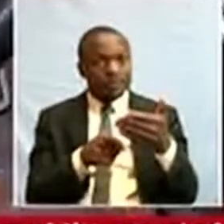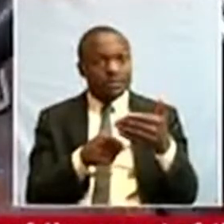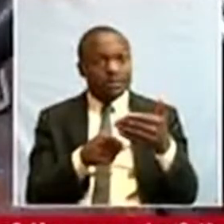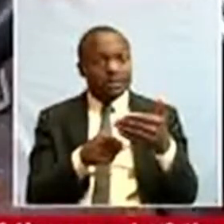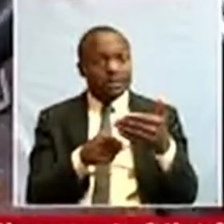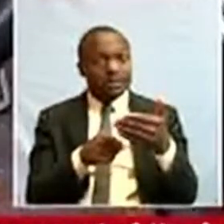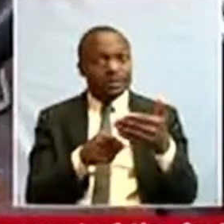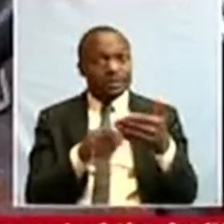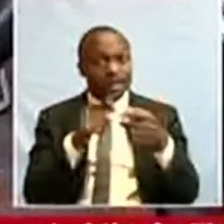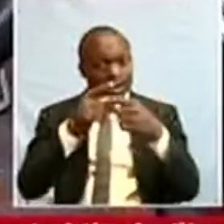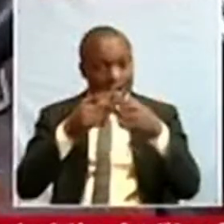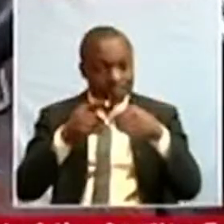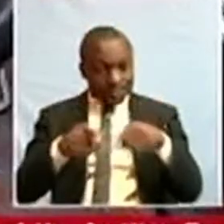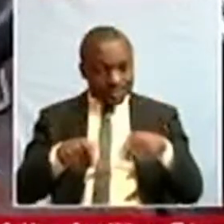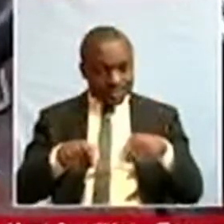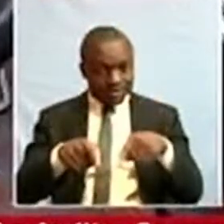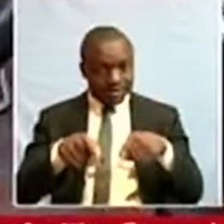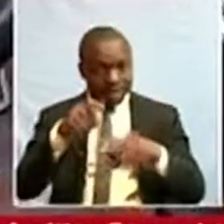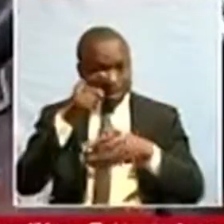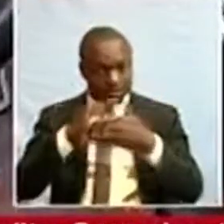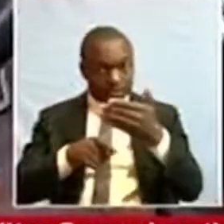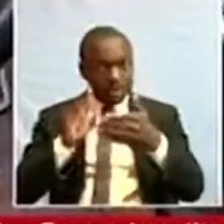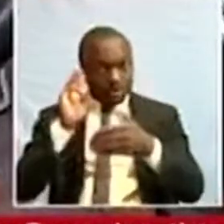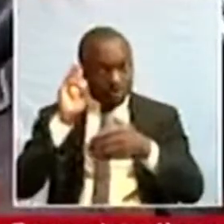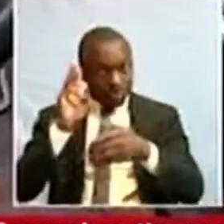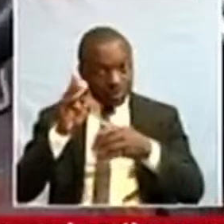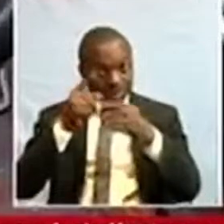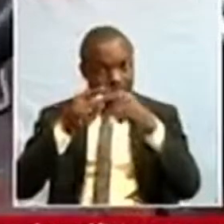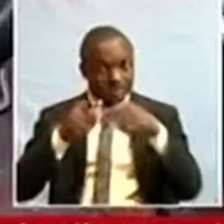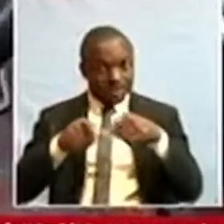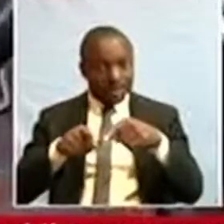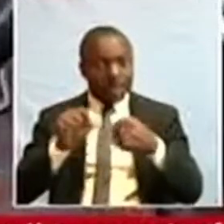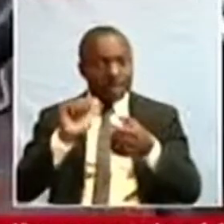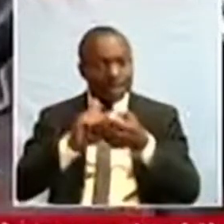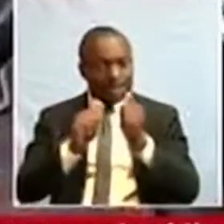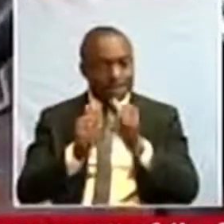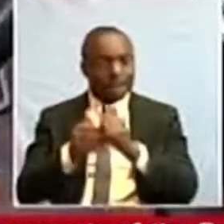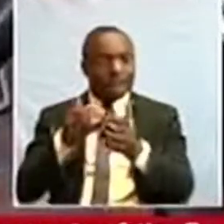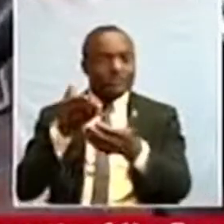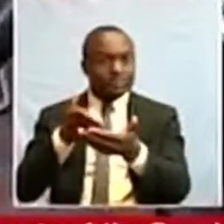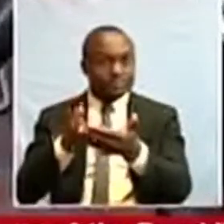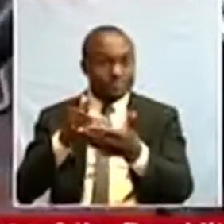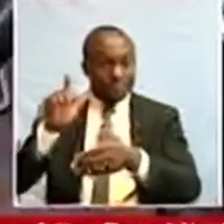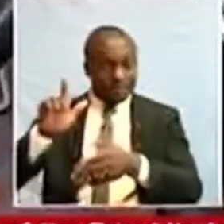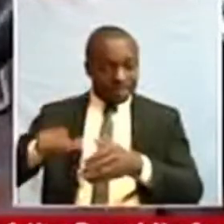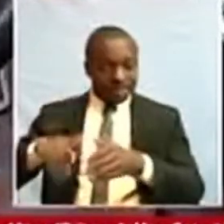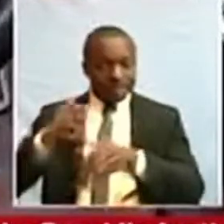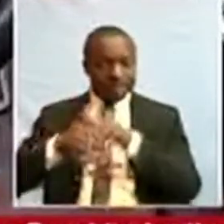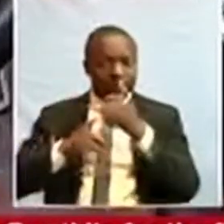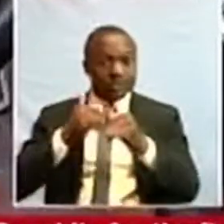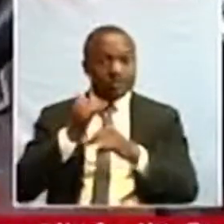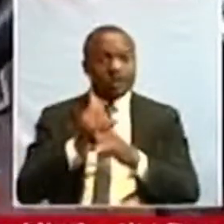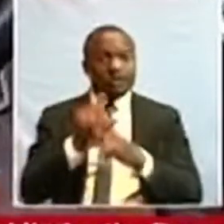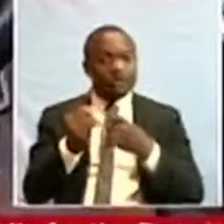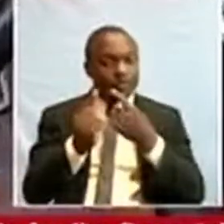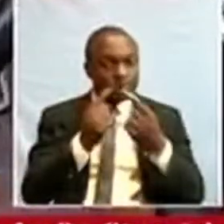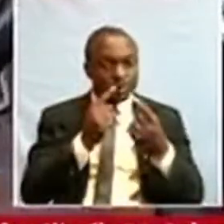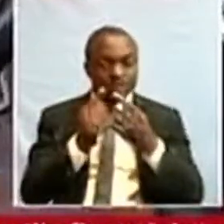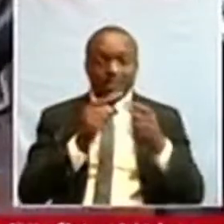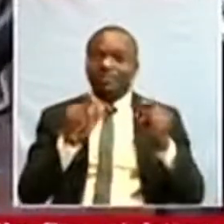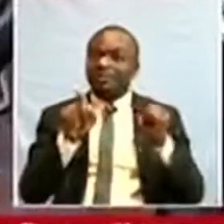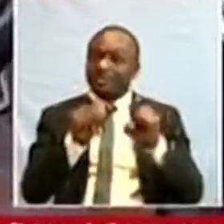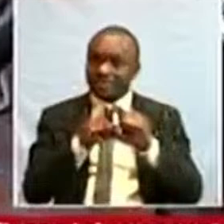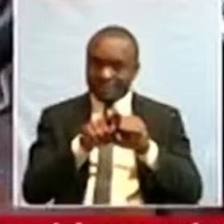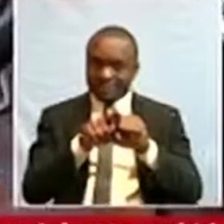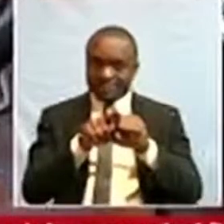exactly has been done and is expected to happen, because the problem here, even last year we were talking about this. The reason has